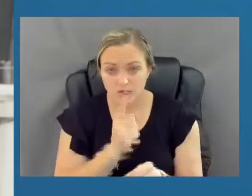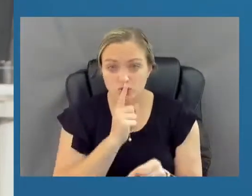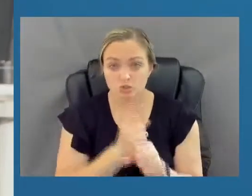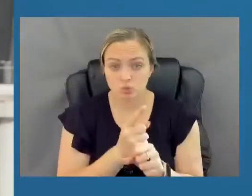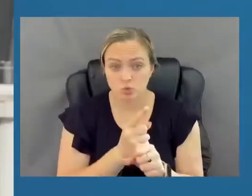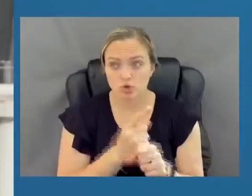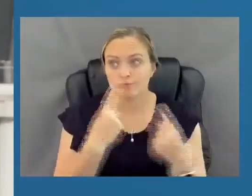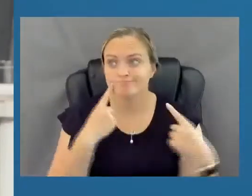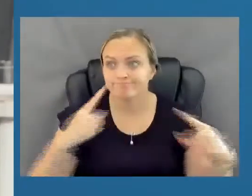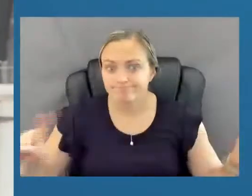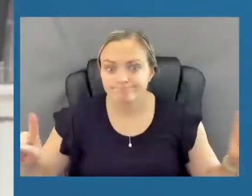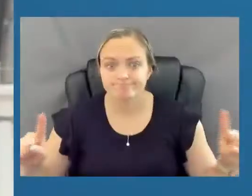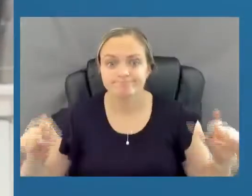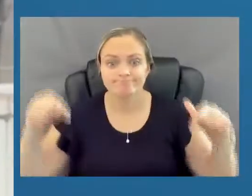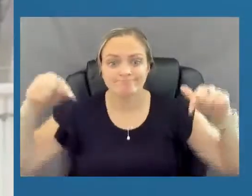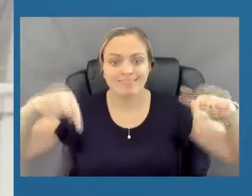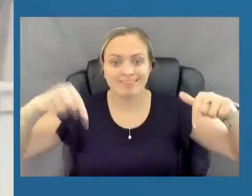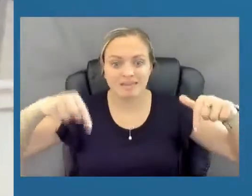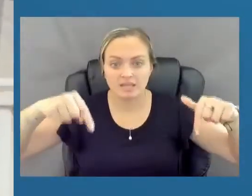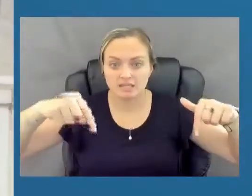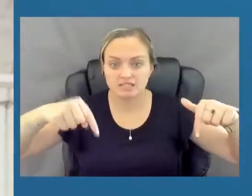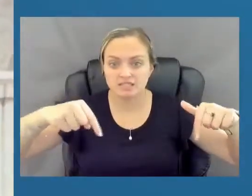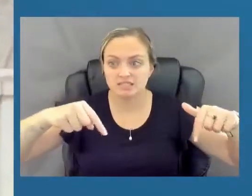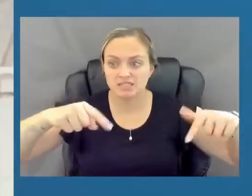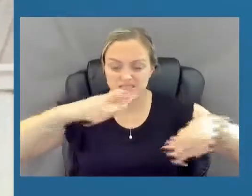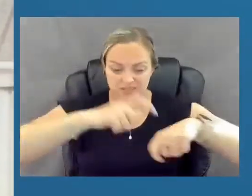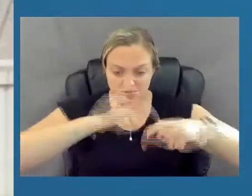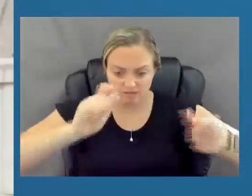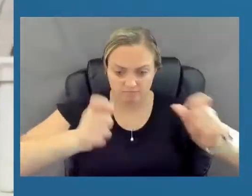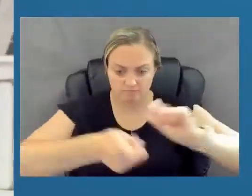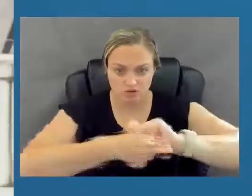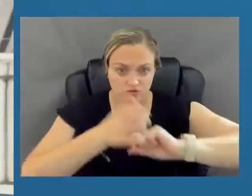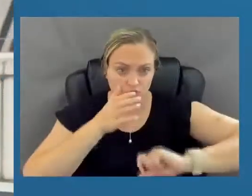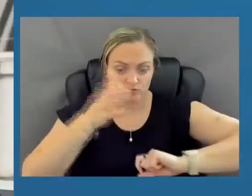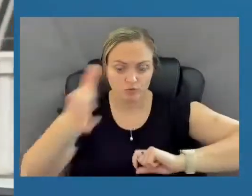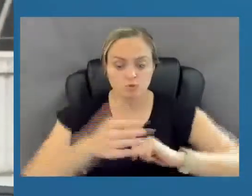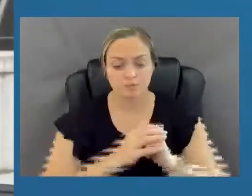word. This is the pivot point for the future.